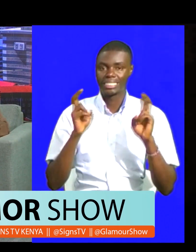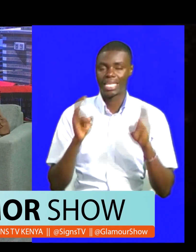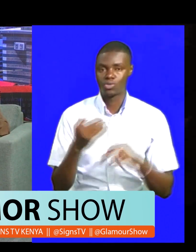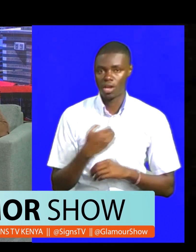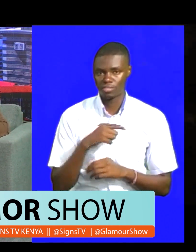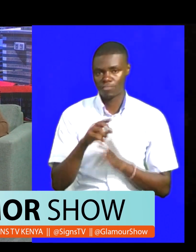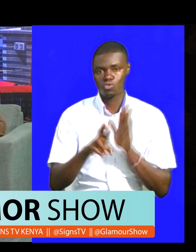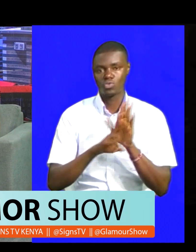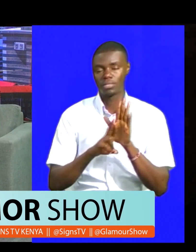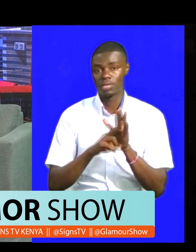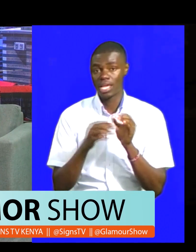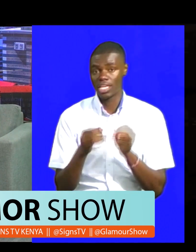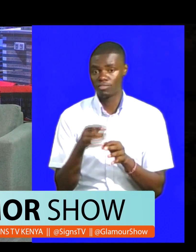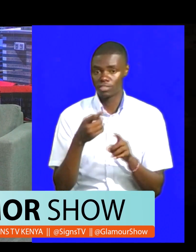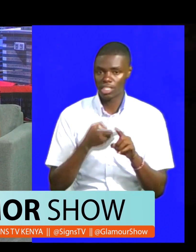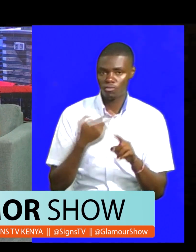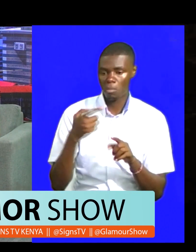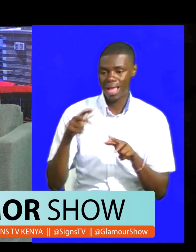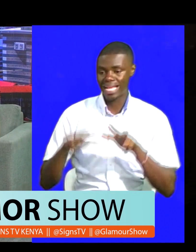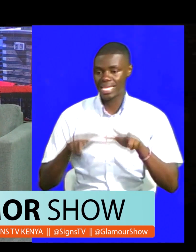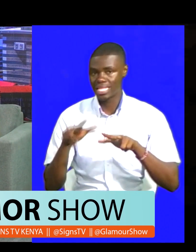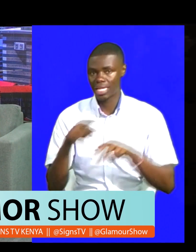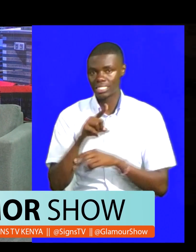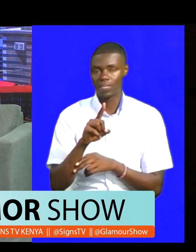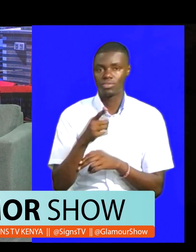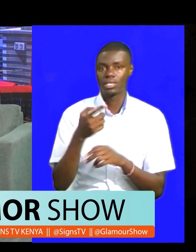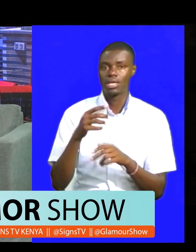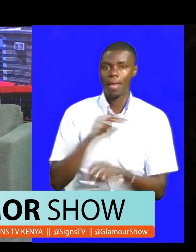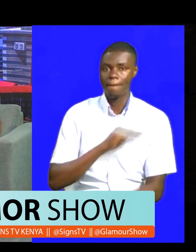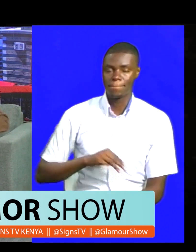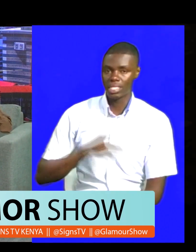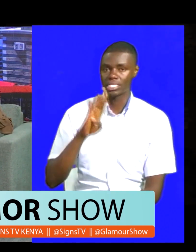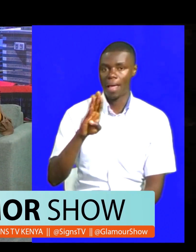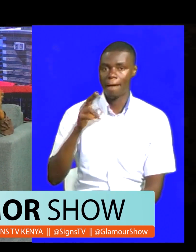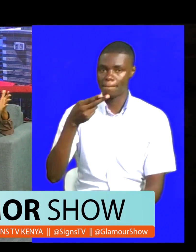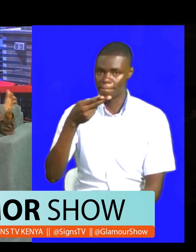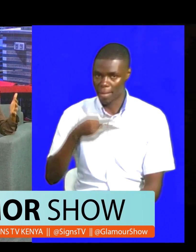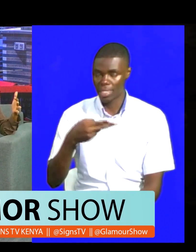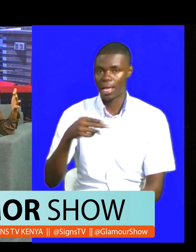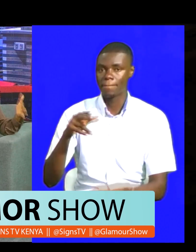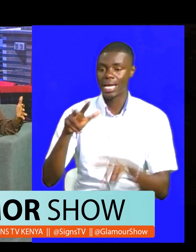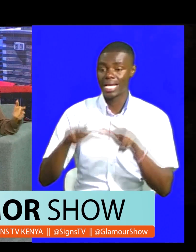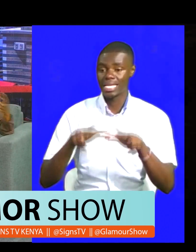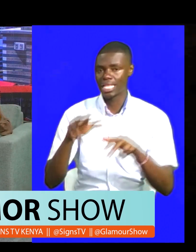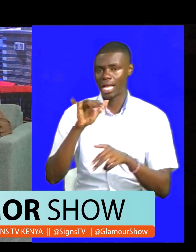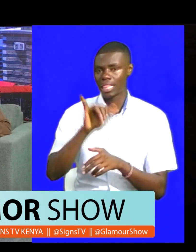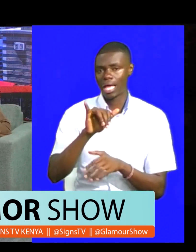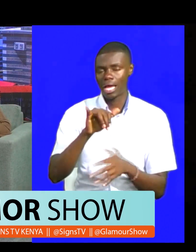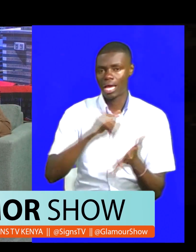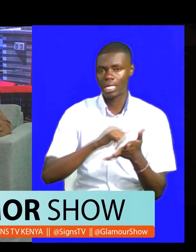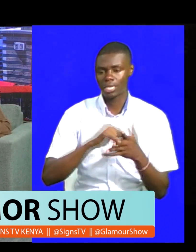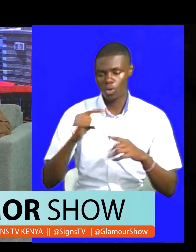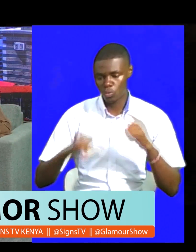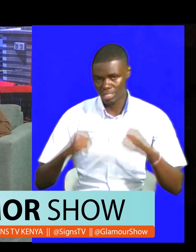you are representing. If you are from Kirinyaga, you are Miss Birmingham Kirinyaga. So during that contesting day, you already have your